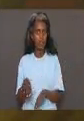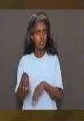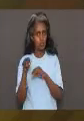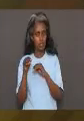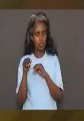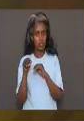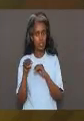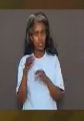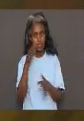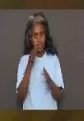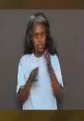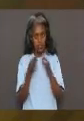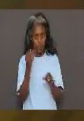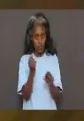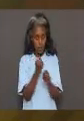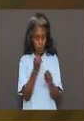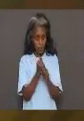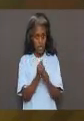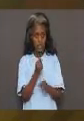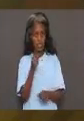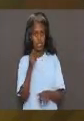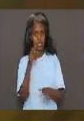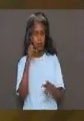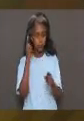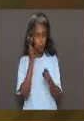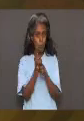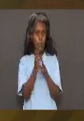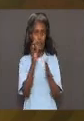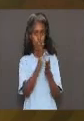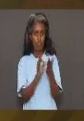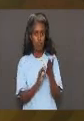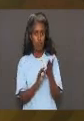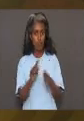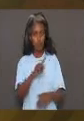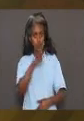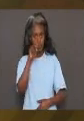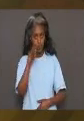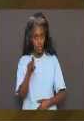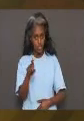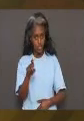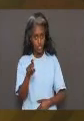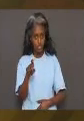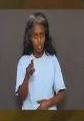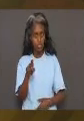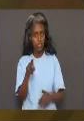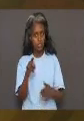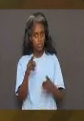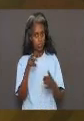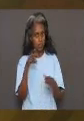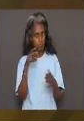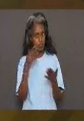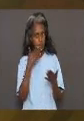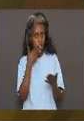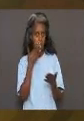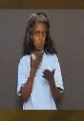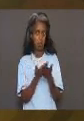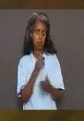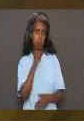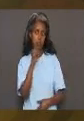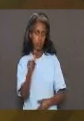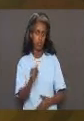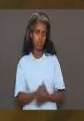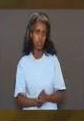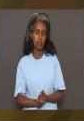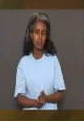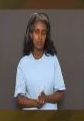Welcome back, students. If you applied the proper formulas to the questions, it should not have been